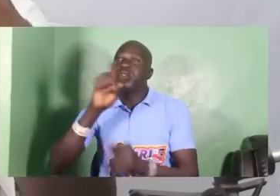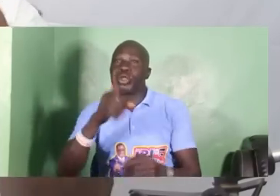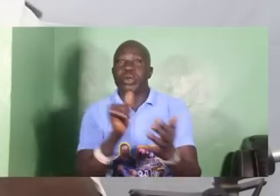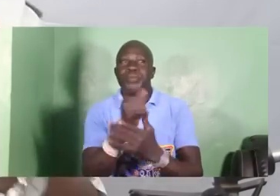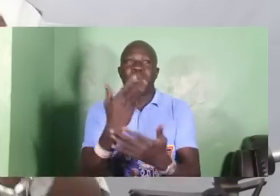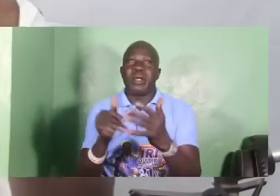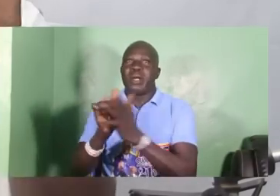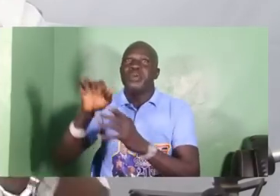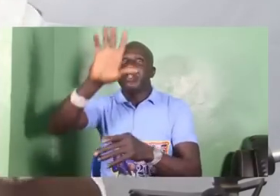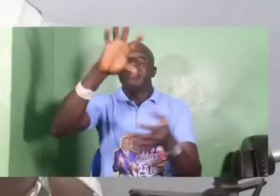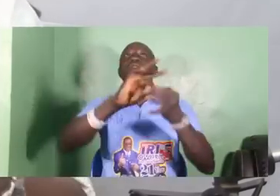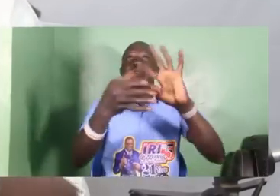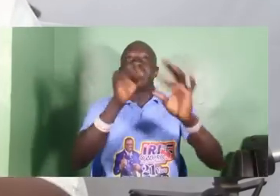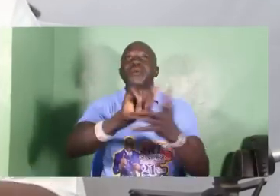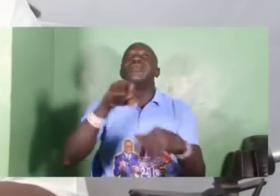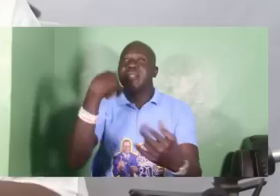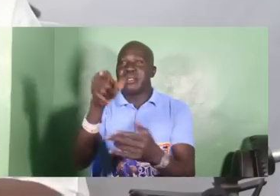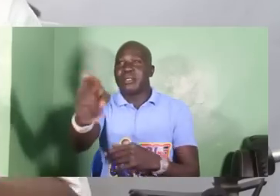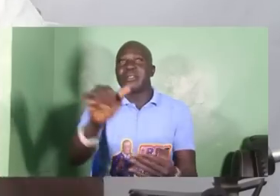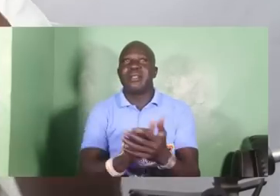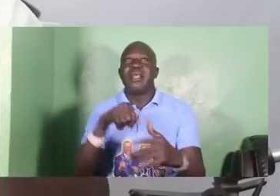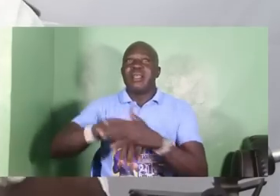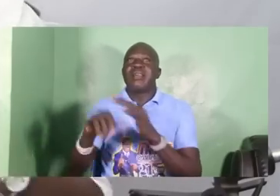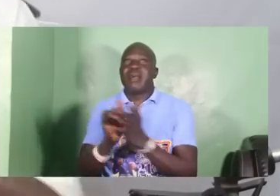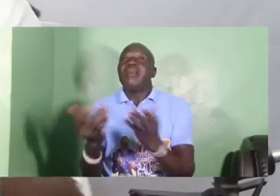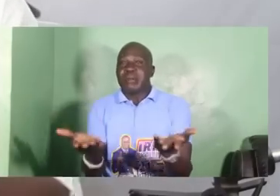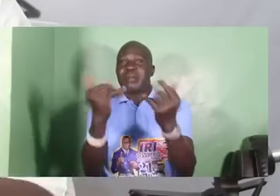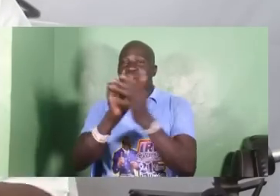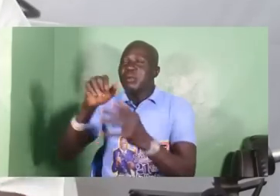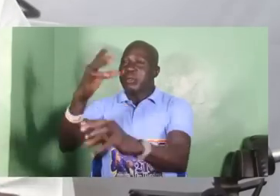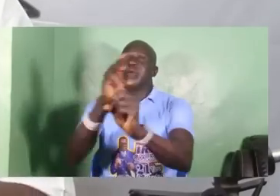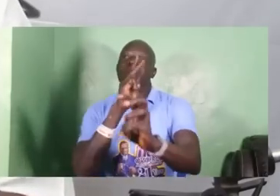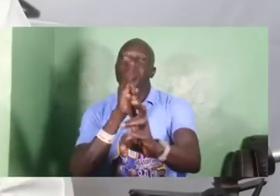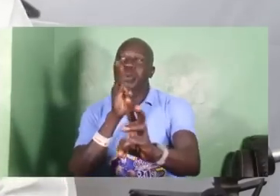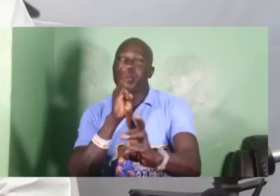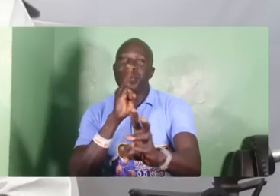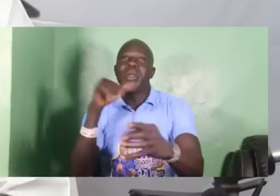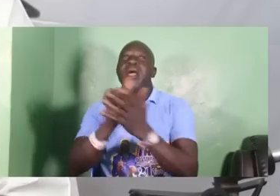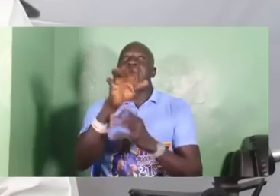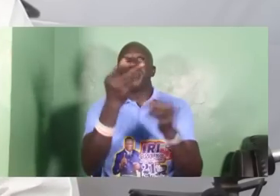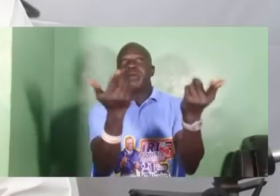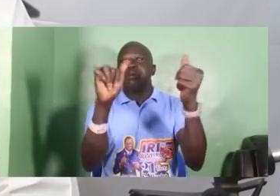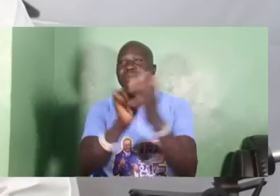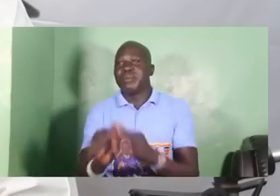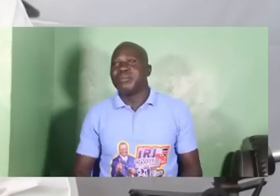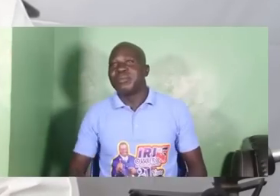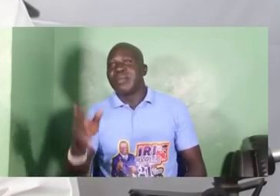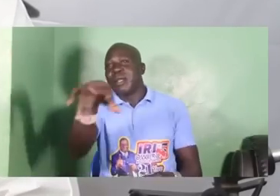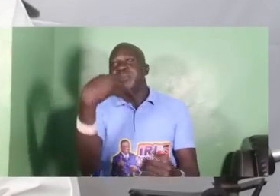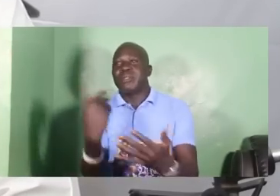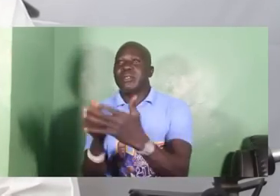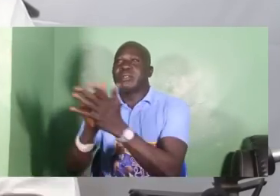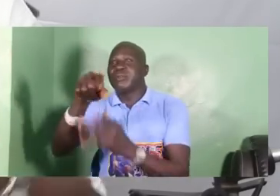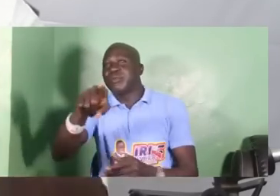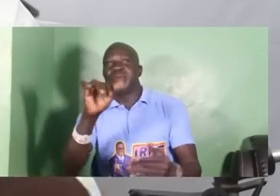sure that your story must change. All that water we see, and you should be coming. It's